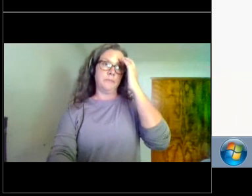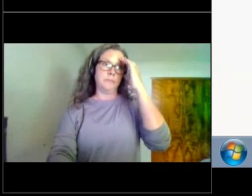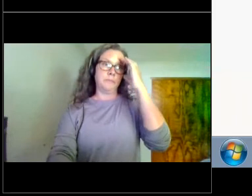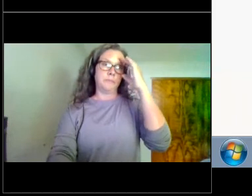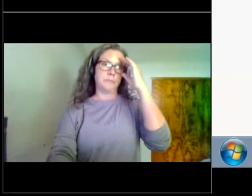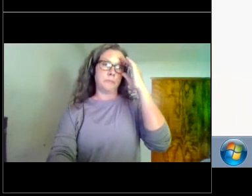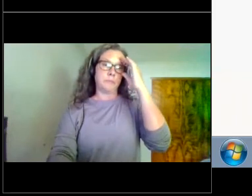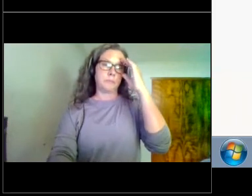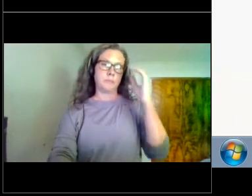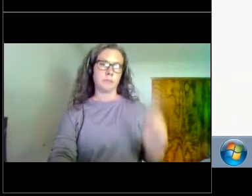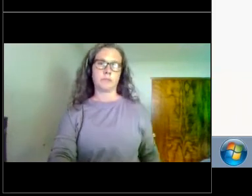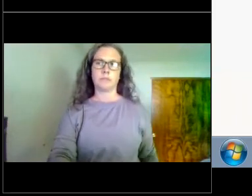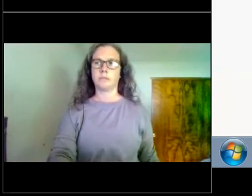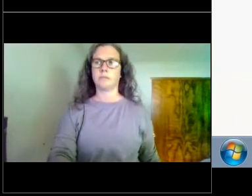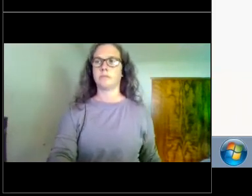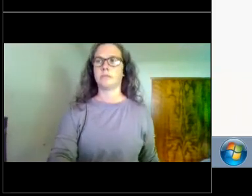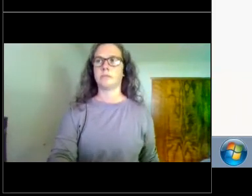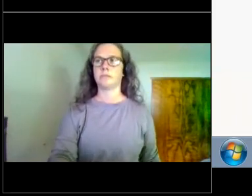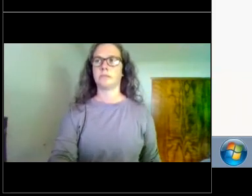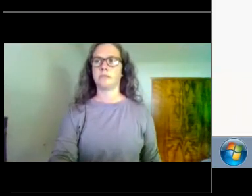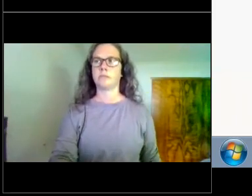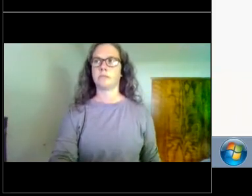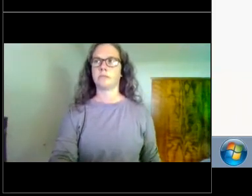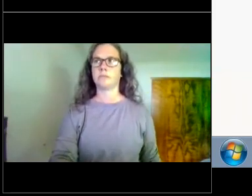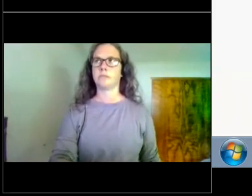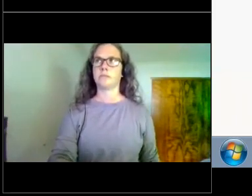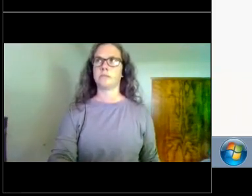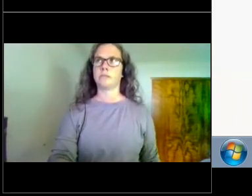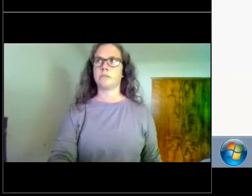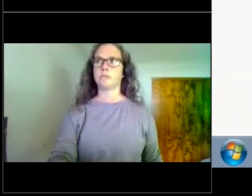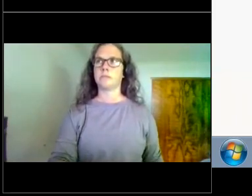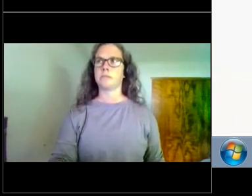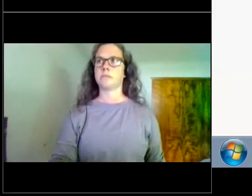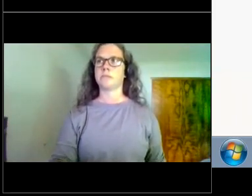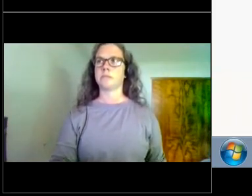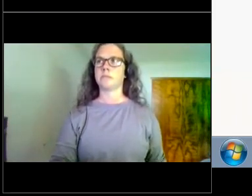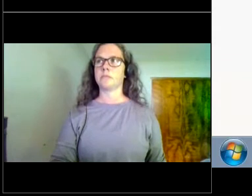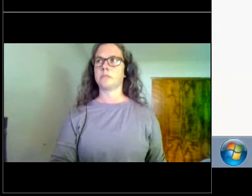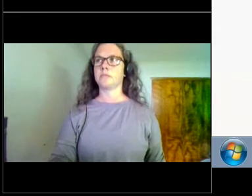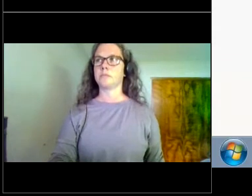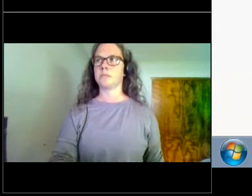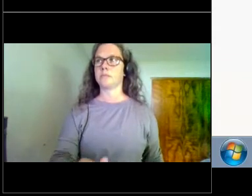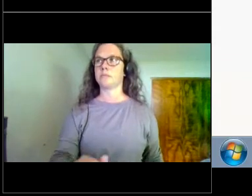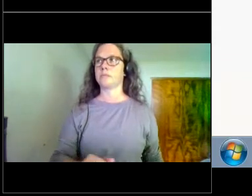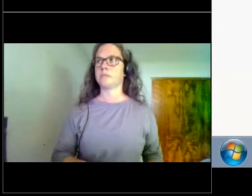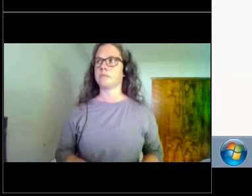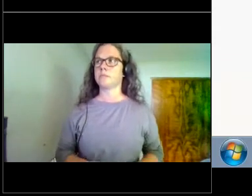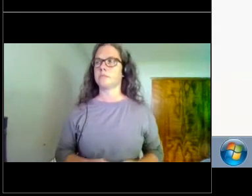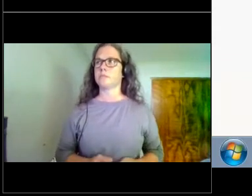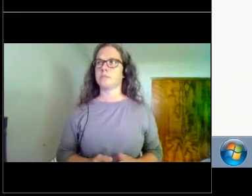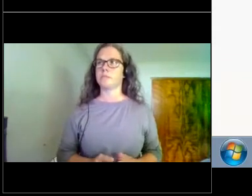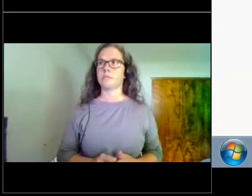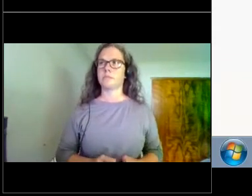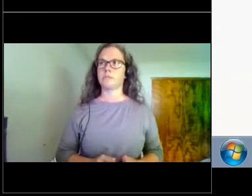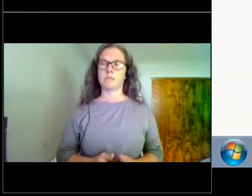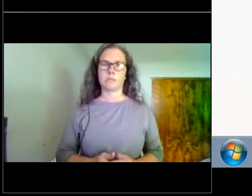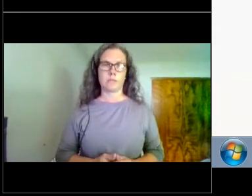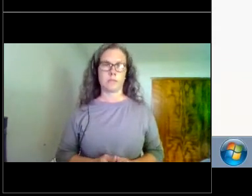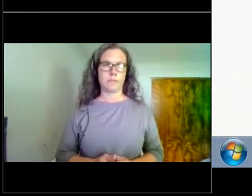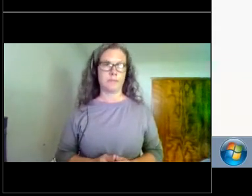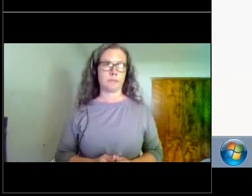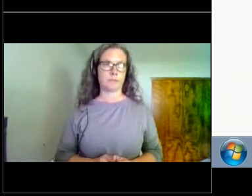that. No, I mean, it would just have to be, there are some species you want to select that are a little more hardier, like back to the residential versus